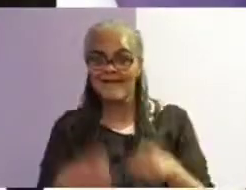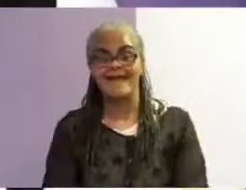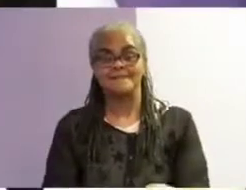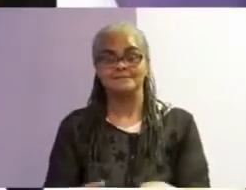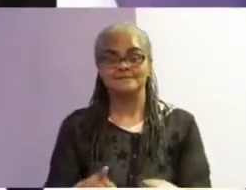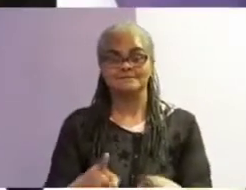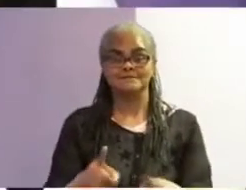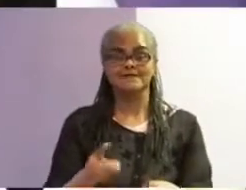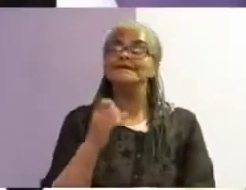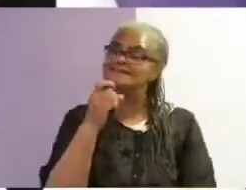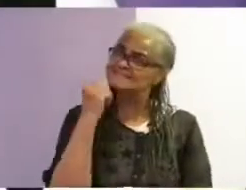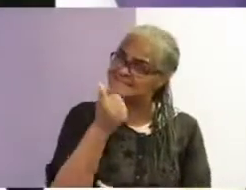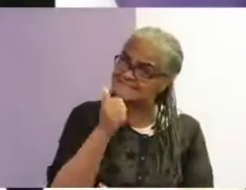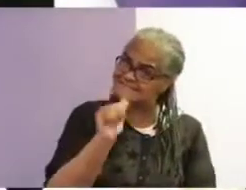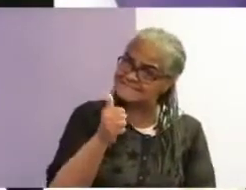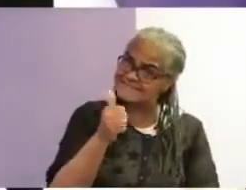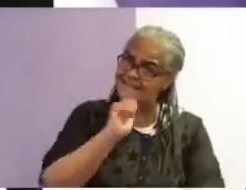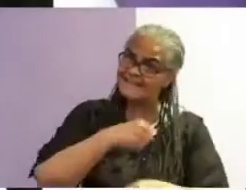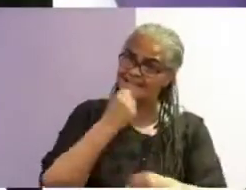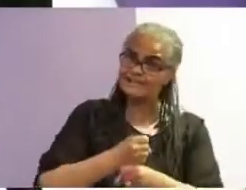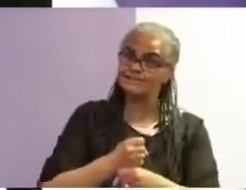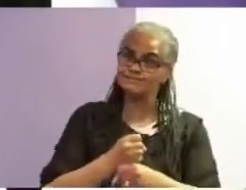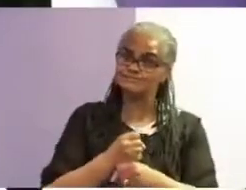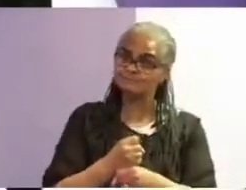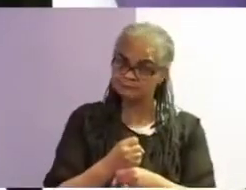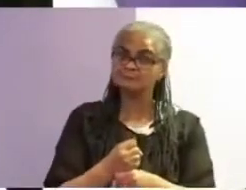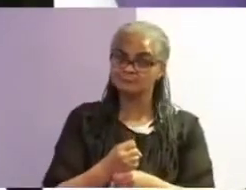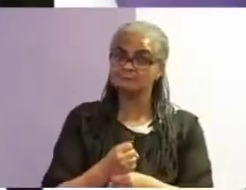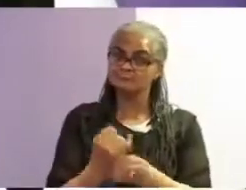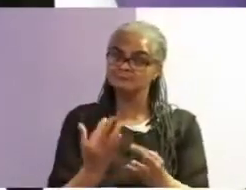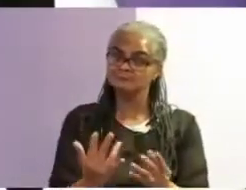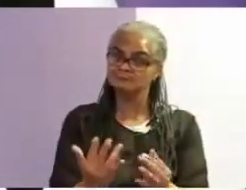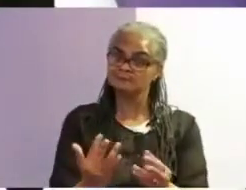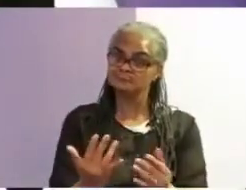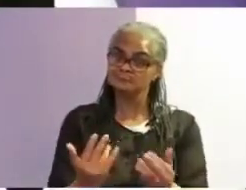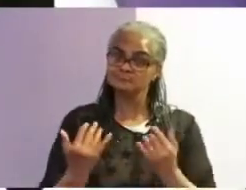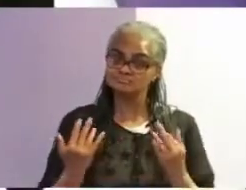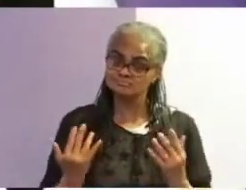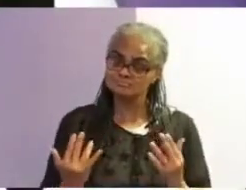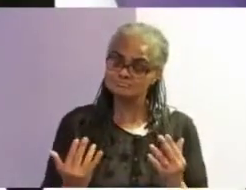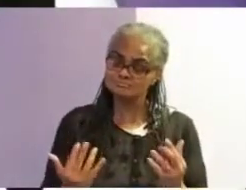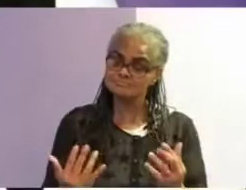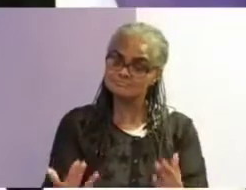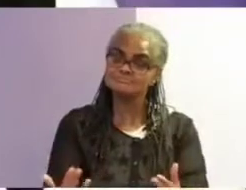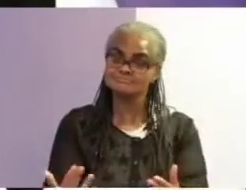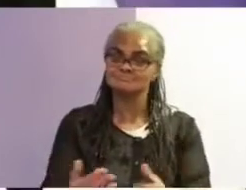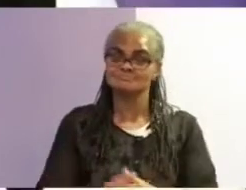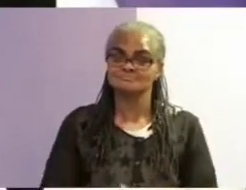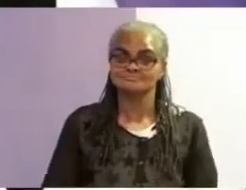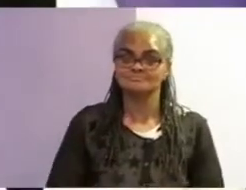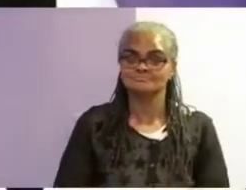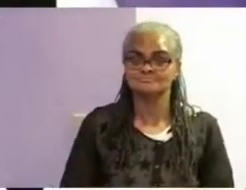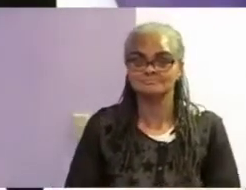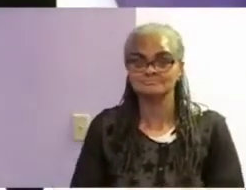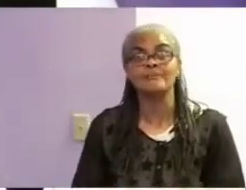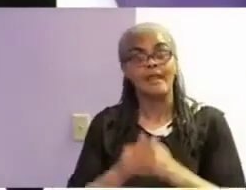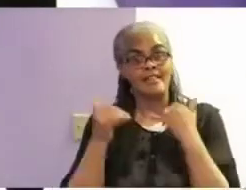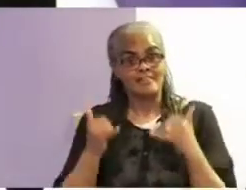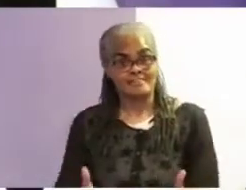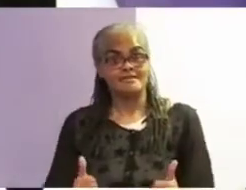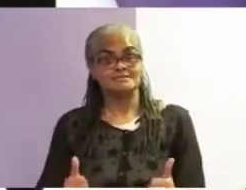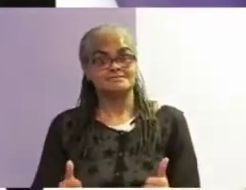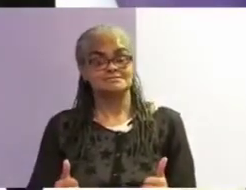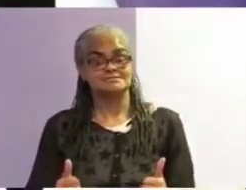10 years. Now this Elisha took the place of